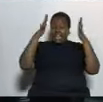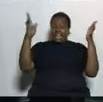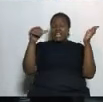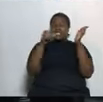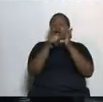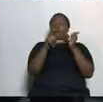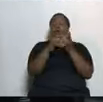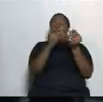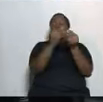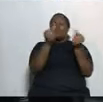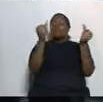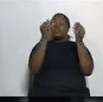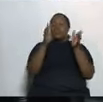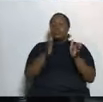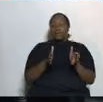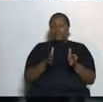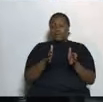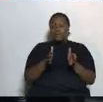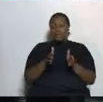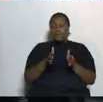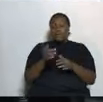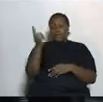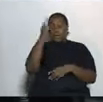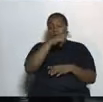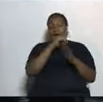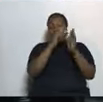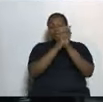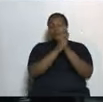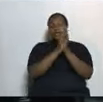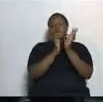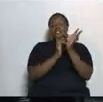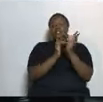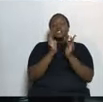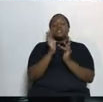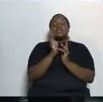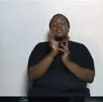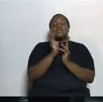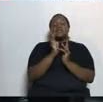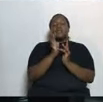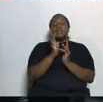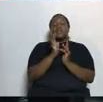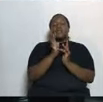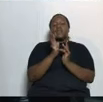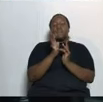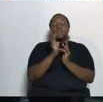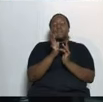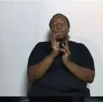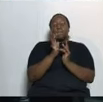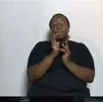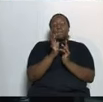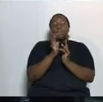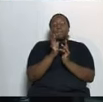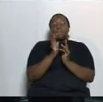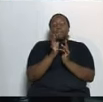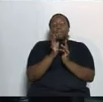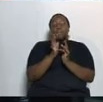Yesu yeye ndiye anayetatua matatizo yetu. Come and pray to Jesus. Jo, lakini mwambie Yesu, endelea kuomba ndani ya moyo wako. Mwambie Yesu.